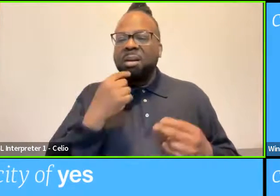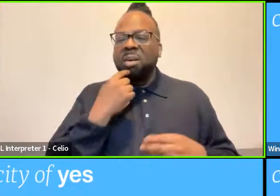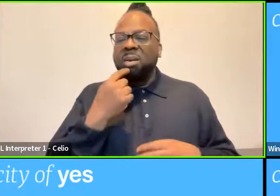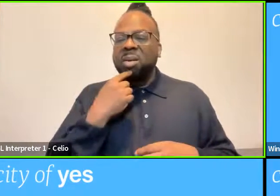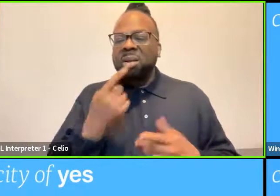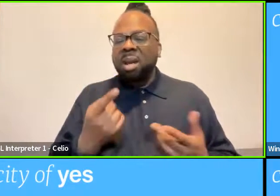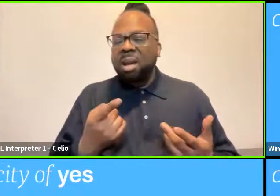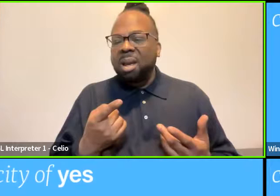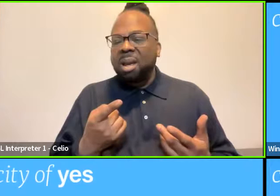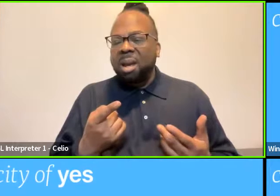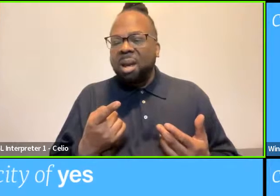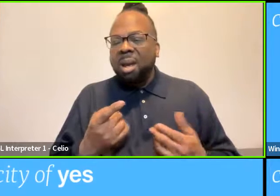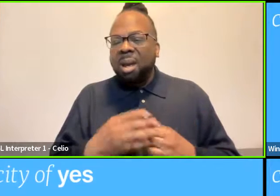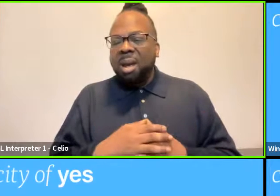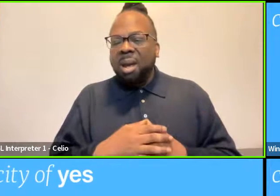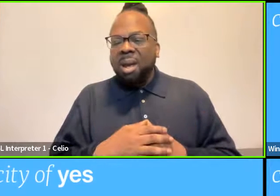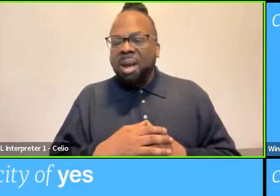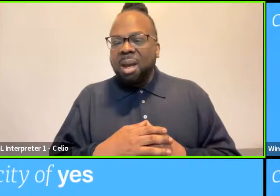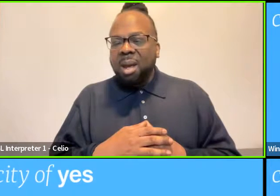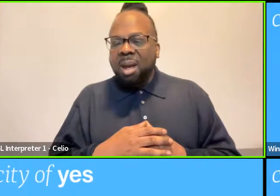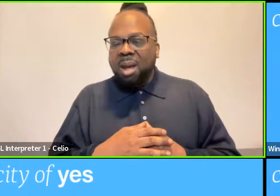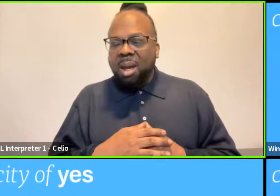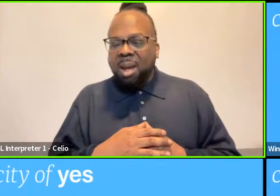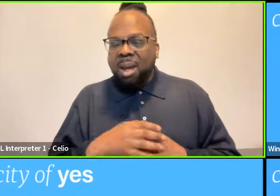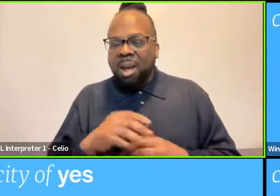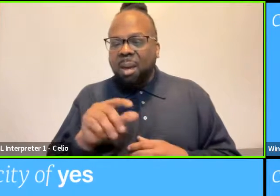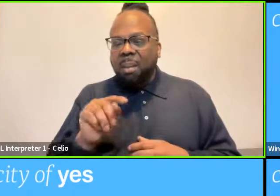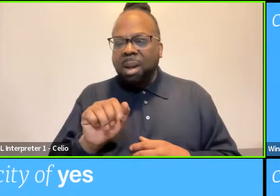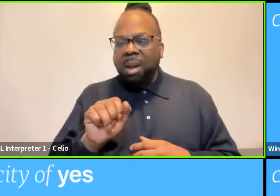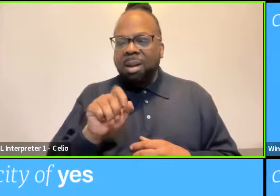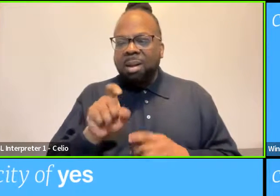previous question, without some sort of tax incentive,